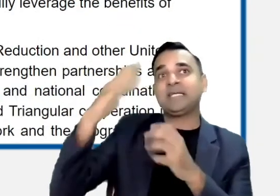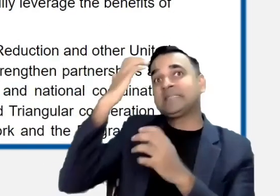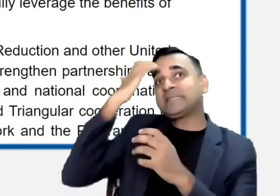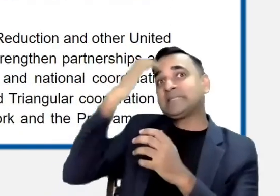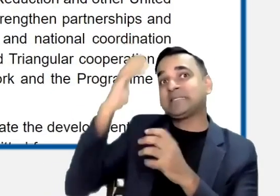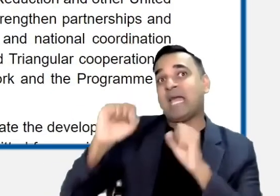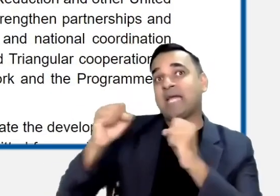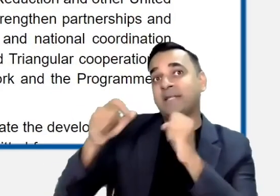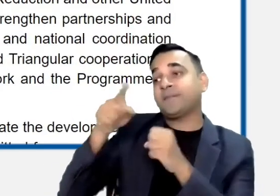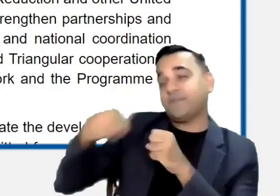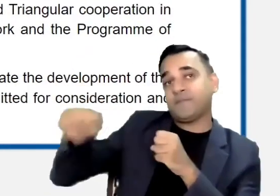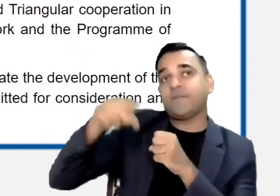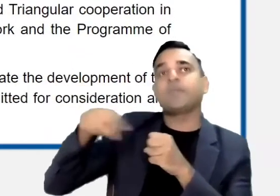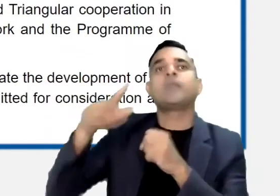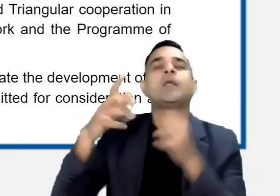29.